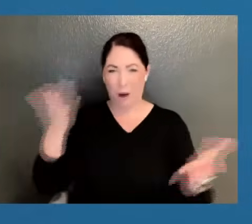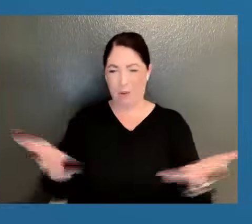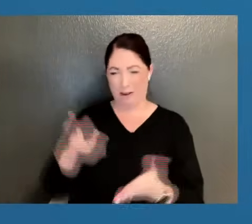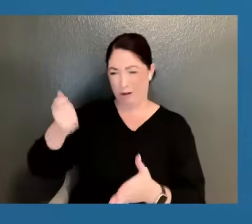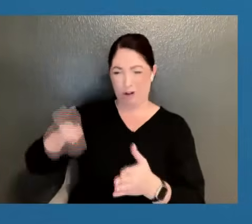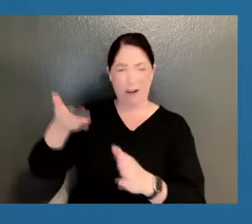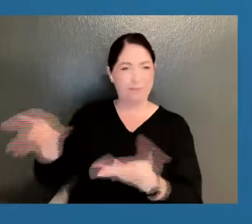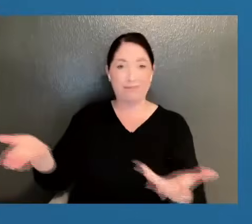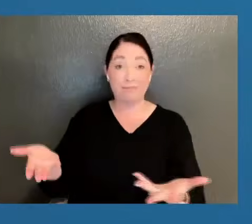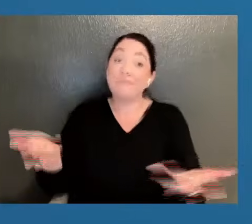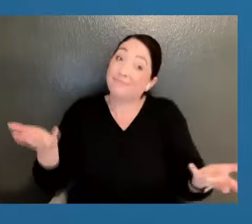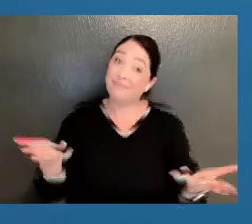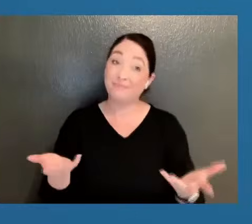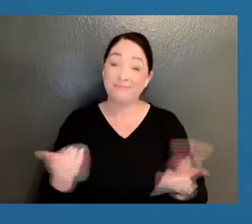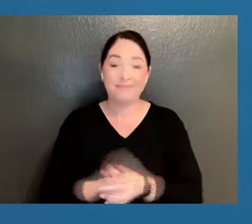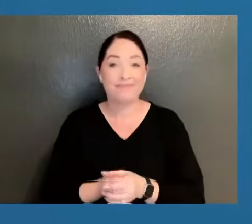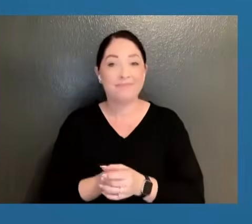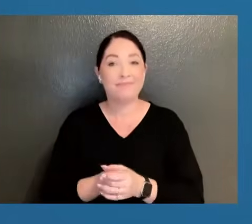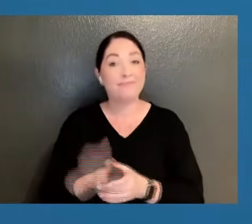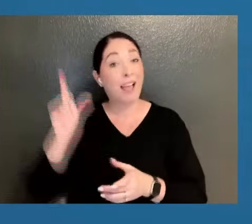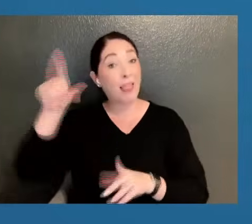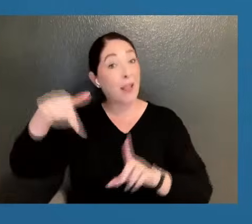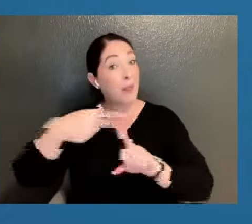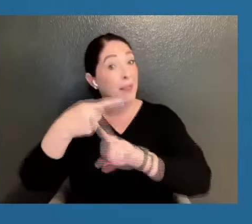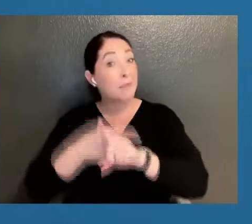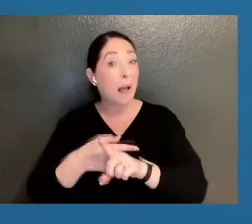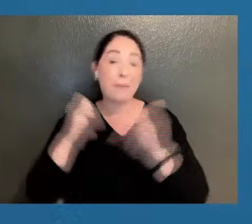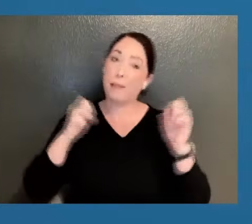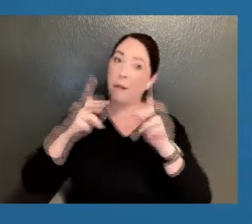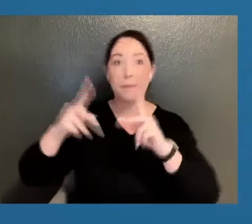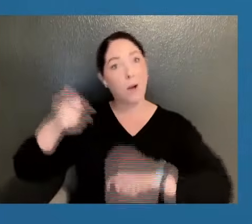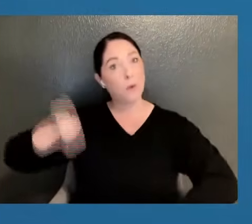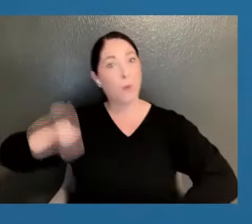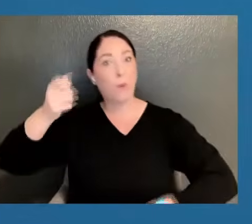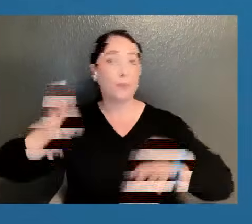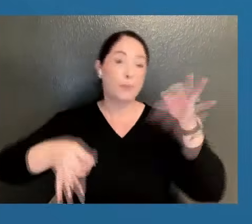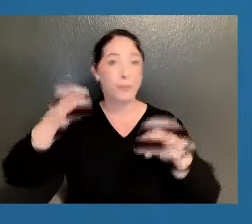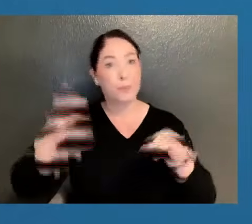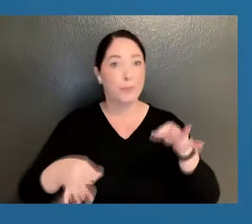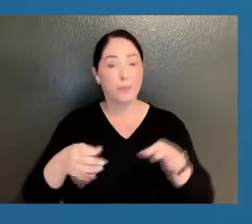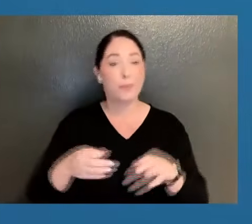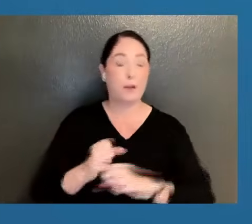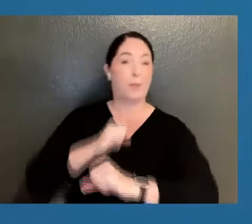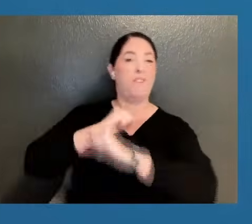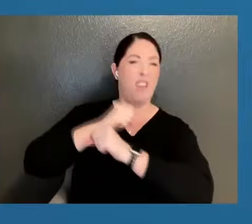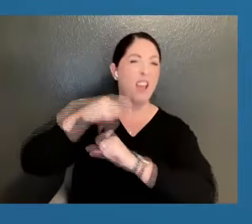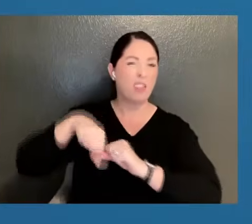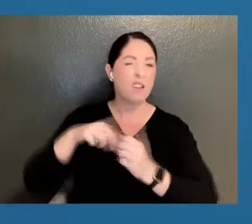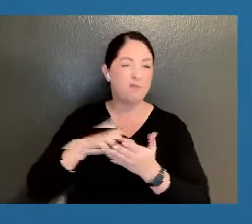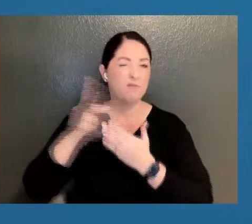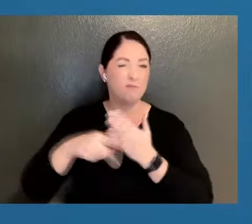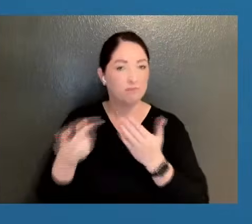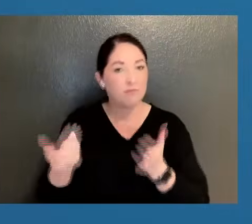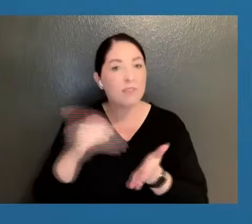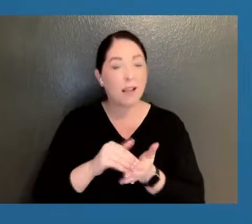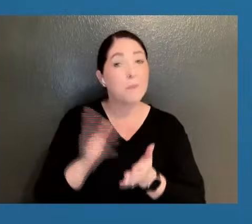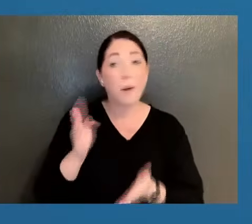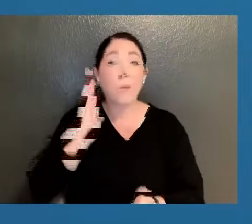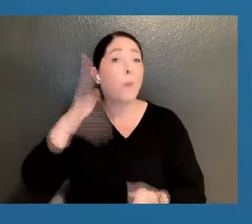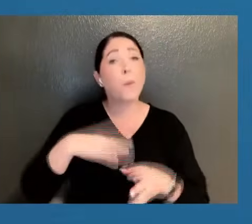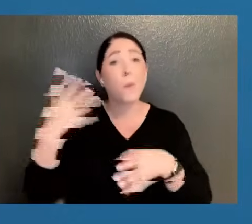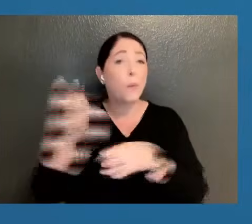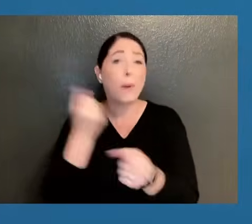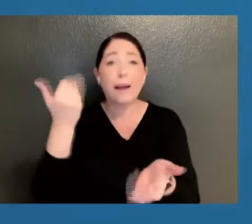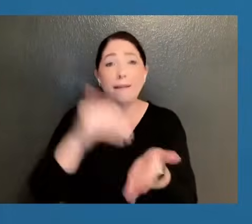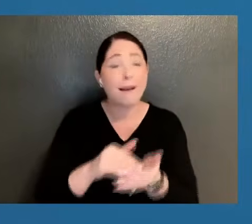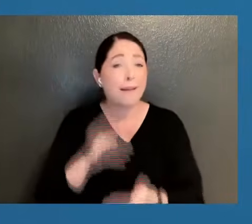later this month, guess where we'll be? We'll be back in court defending our program once again, but we'll just keep on winning. We'll be winning so much,